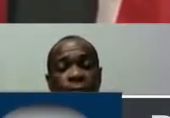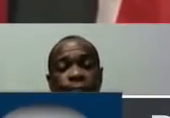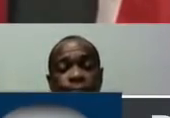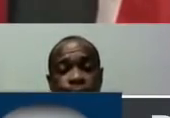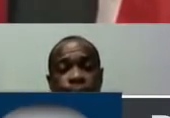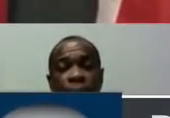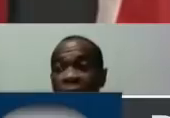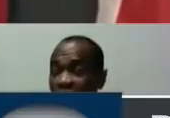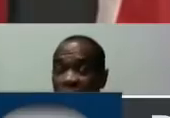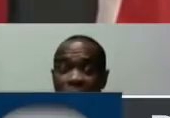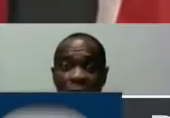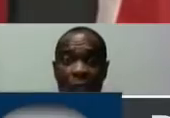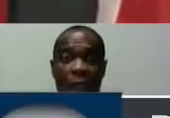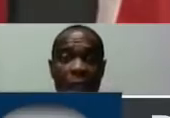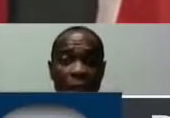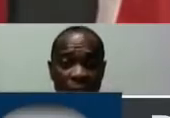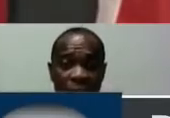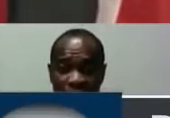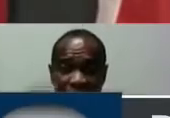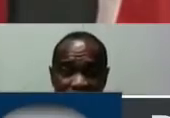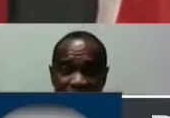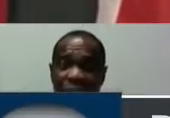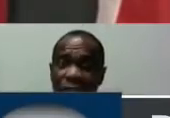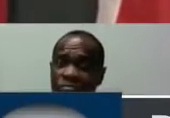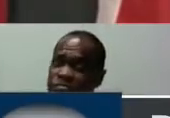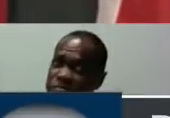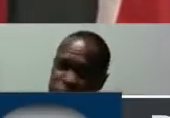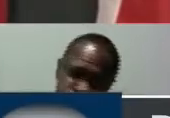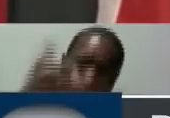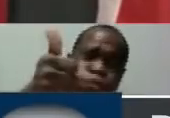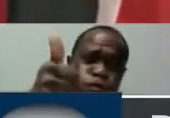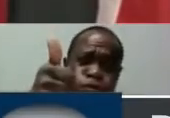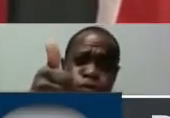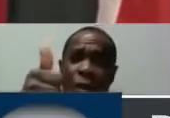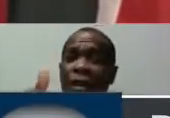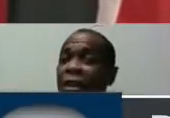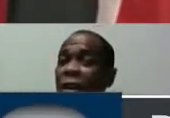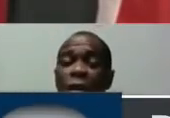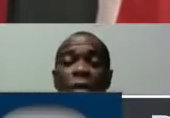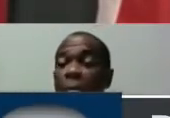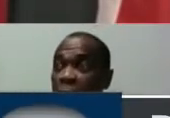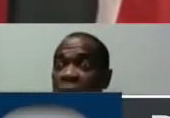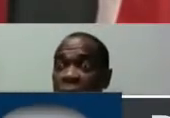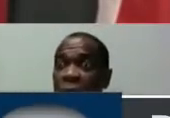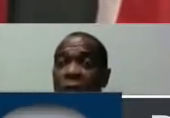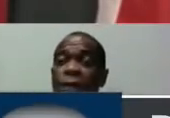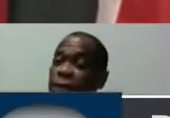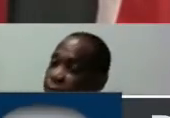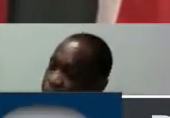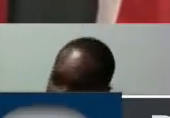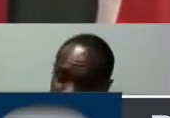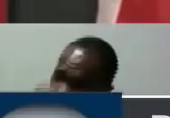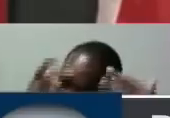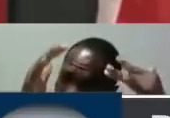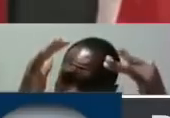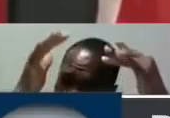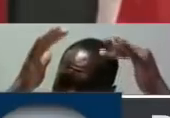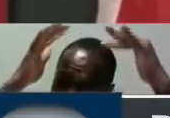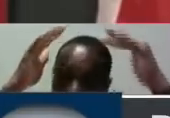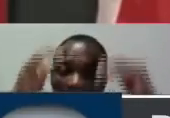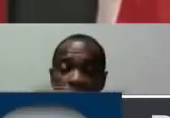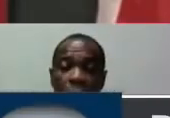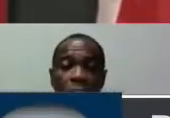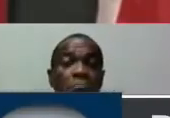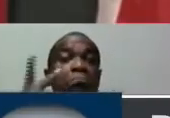systems, are in fact being overwhelmed or threatened to be overwhelmed. I see some people are taking the opportunity